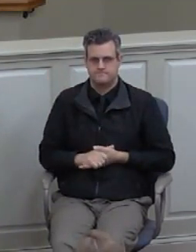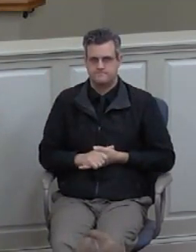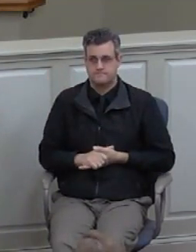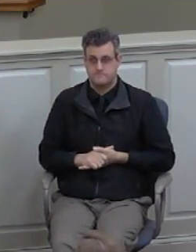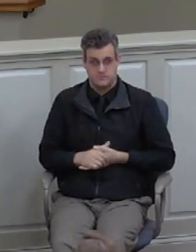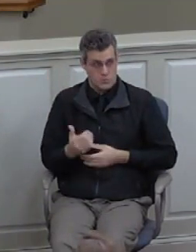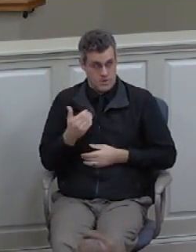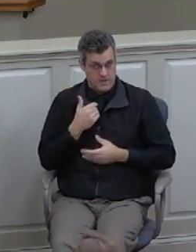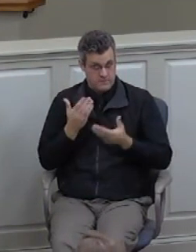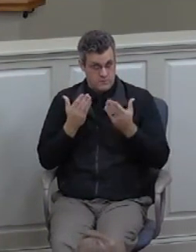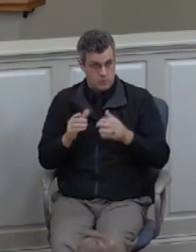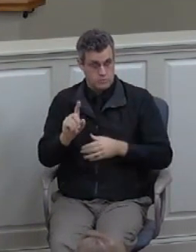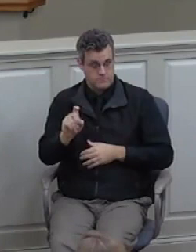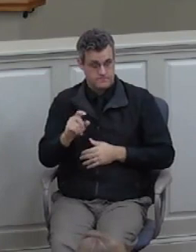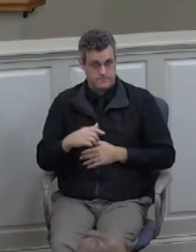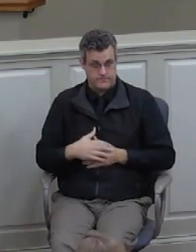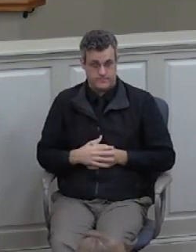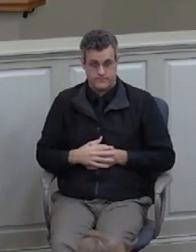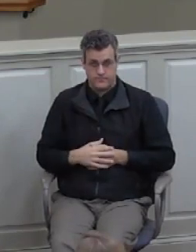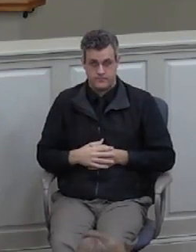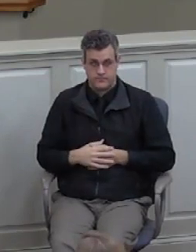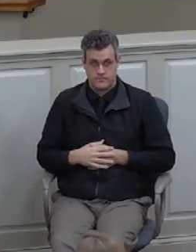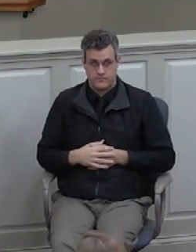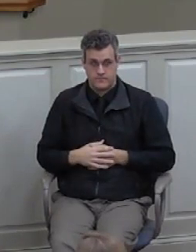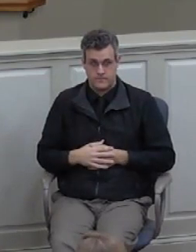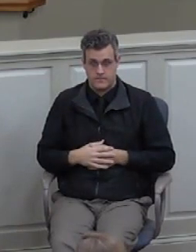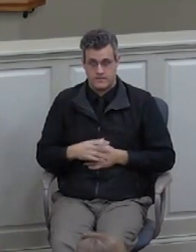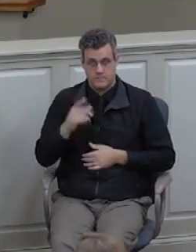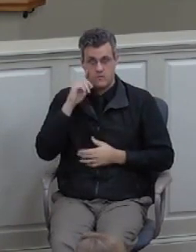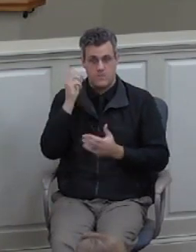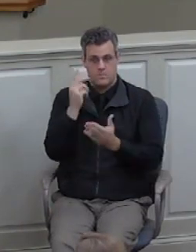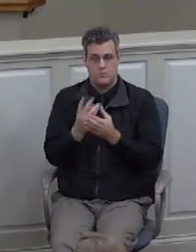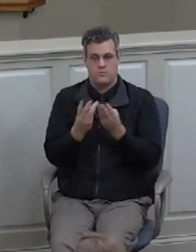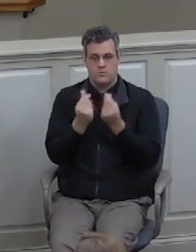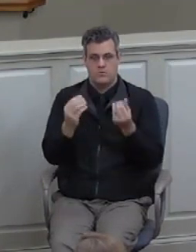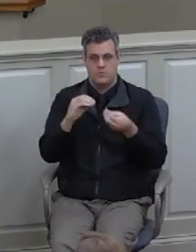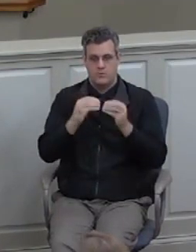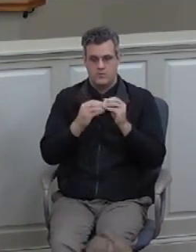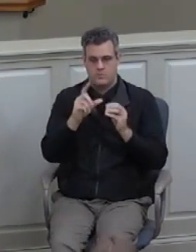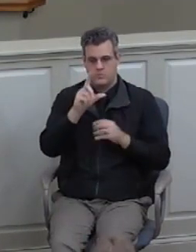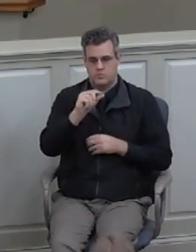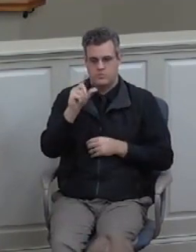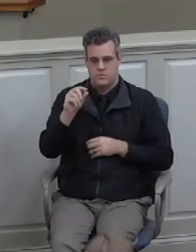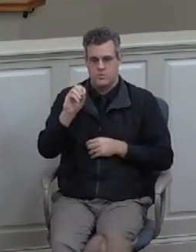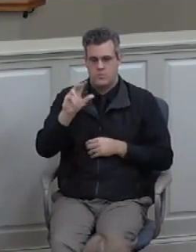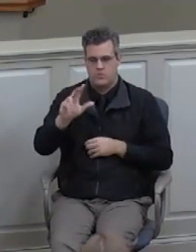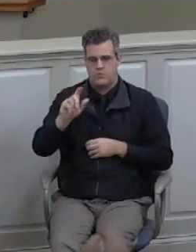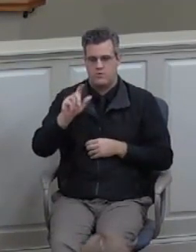Do I hear a motion for the approval of resolution number